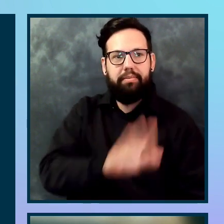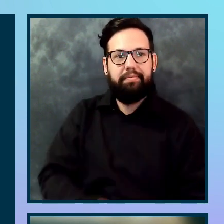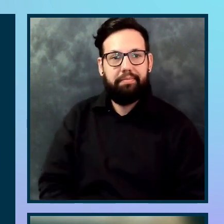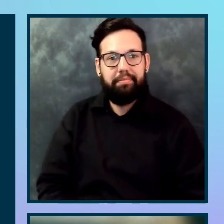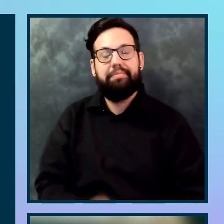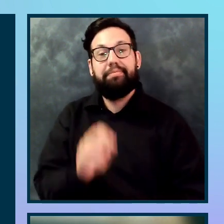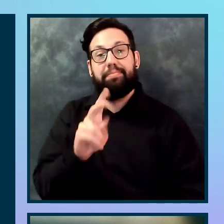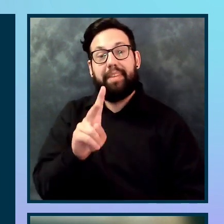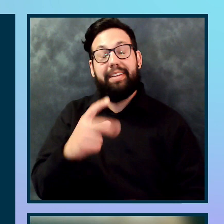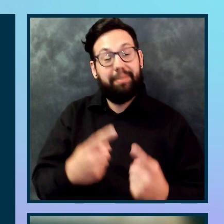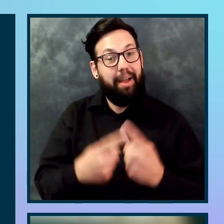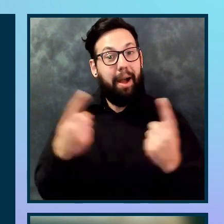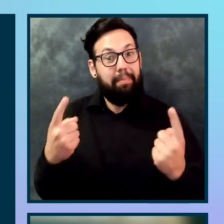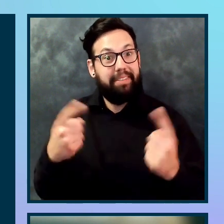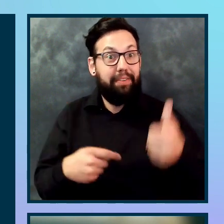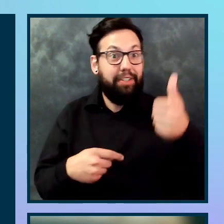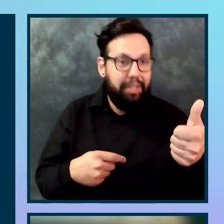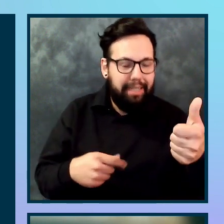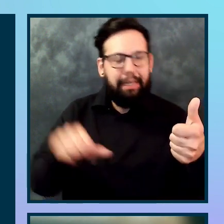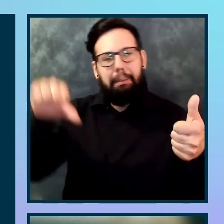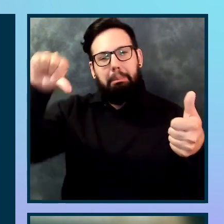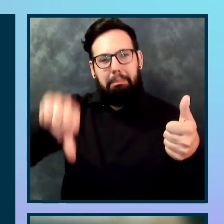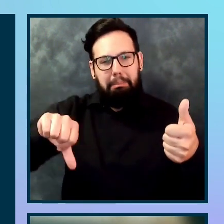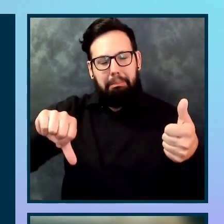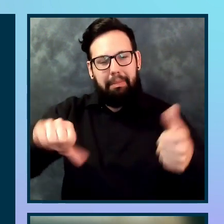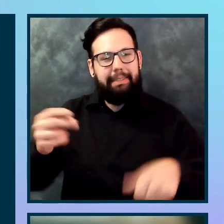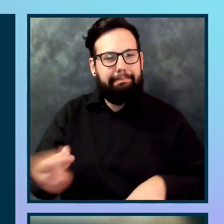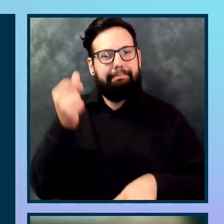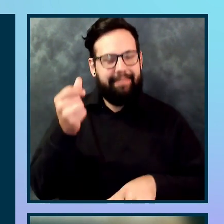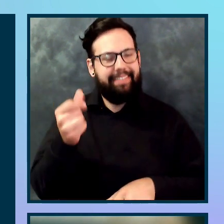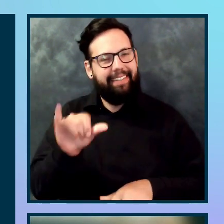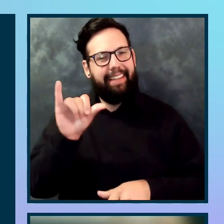On the flip side of goodies, we've got gotchas. So let's talk about